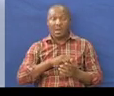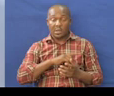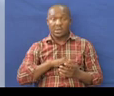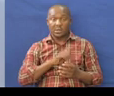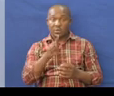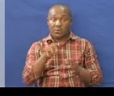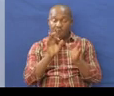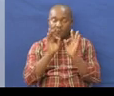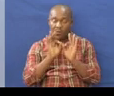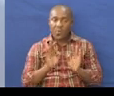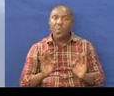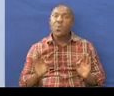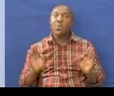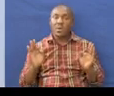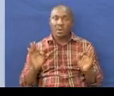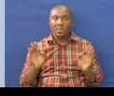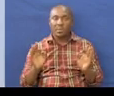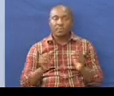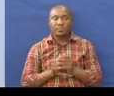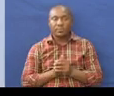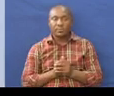a good